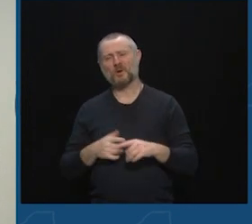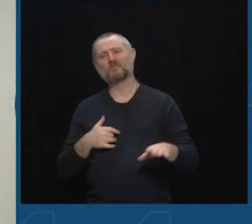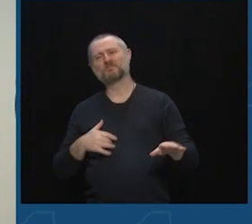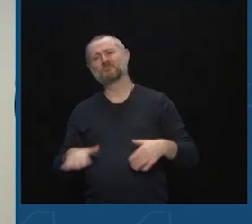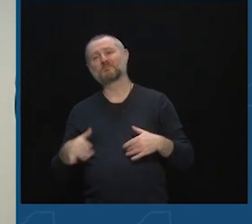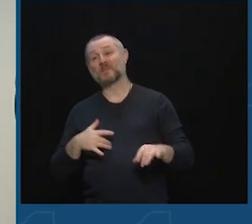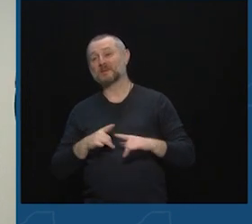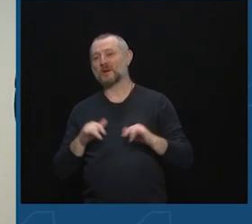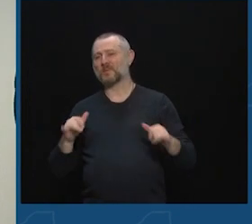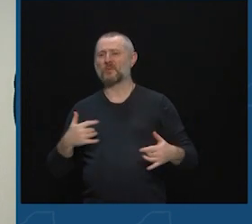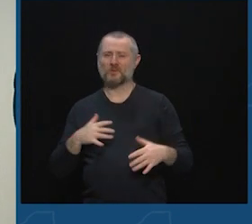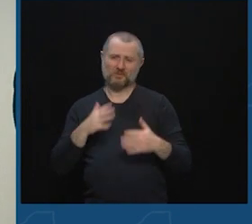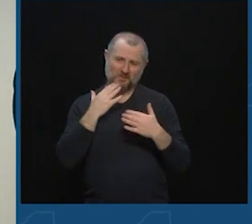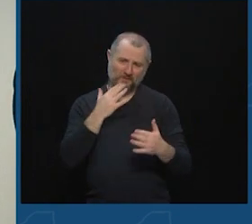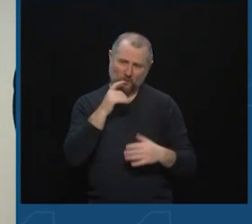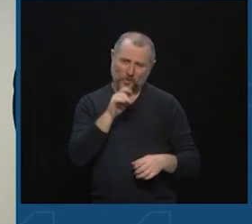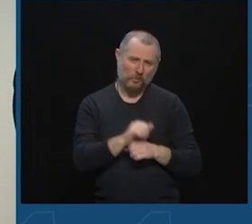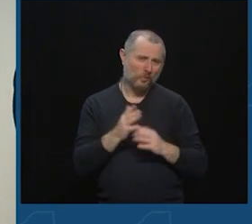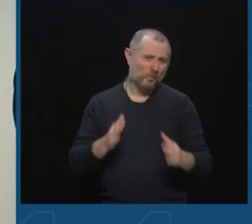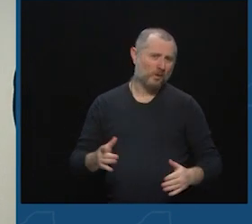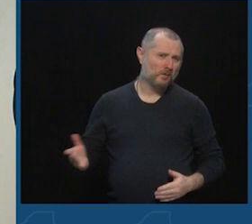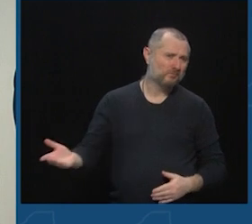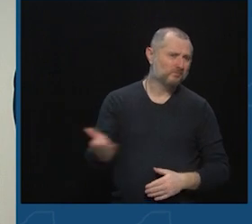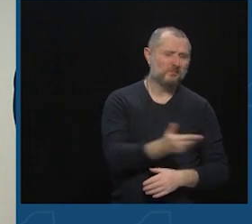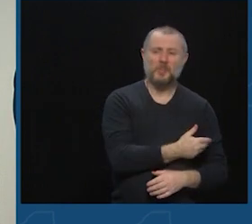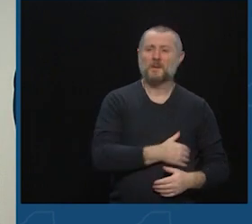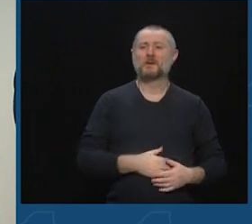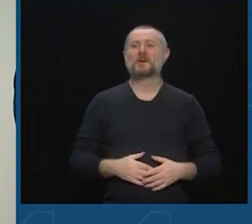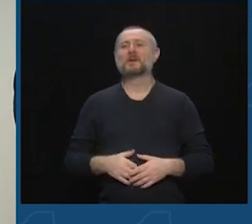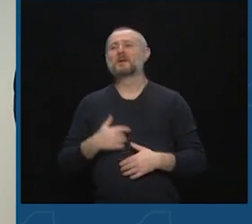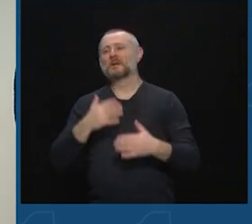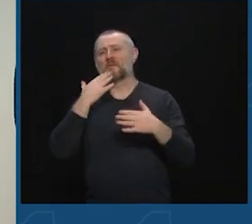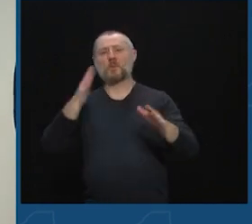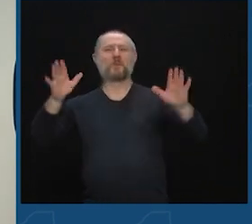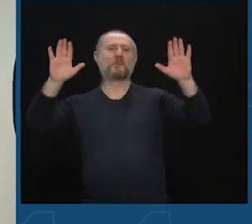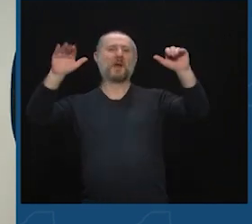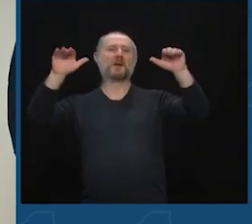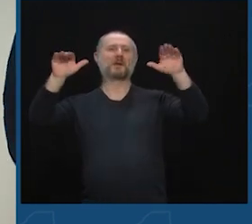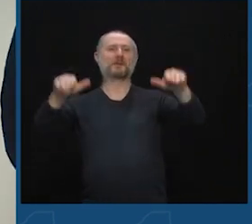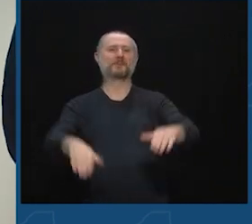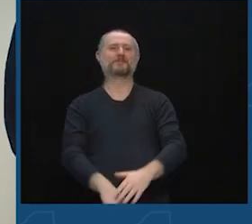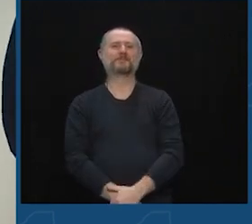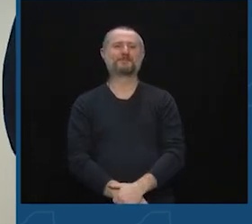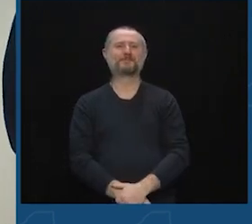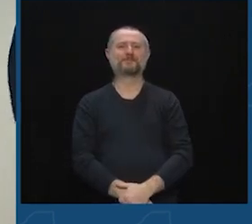for all the people that are out there cleaning them up and taking care of us, opening up those roads again. Thank you, everybody. Appreciate you coming out.